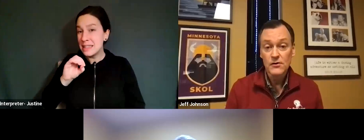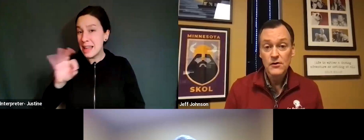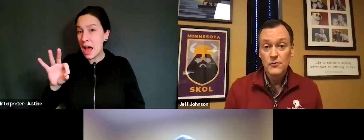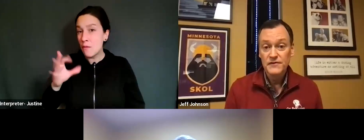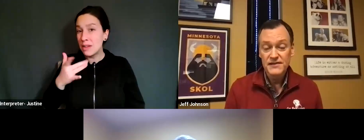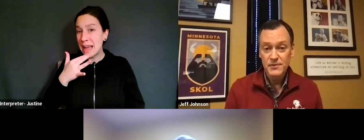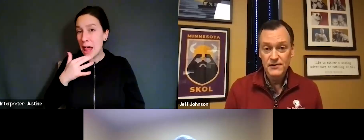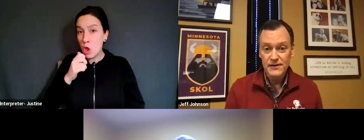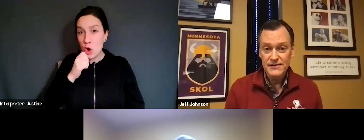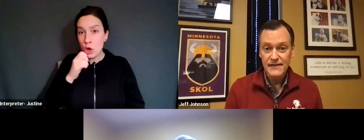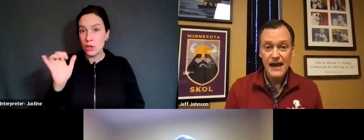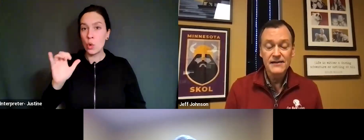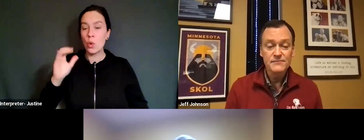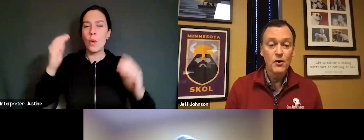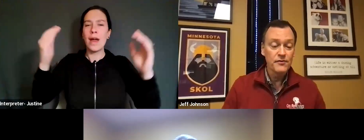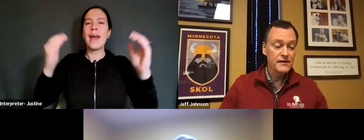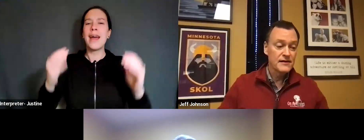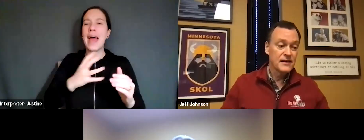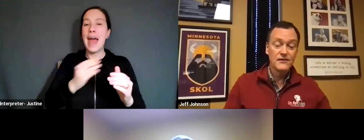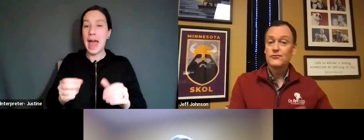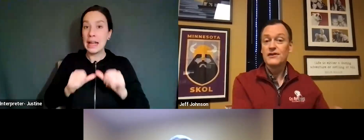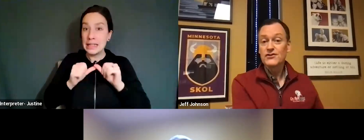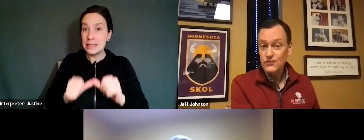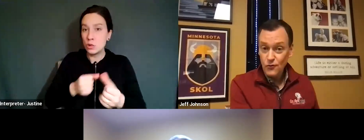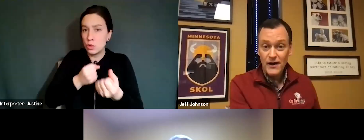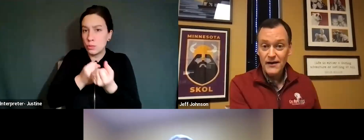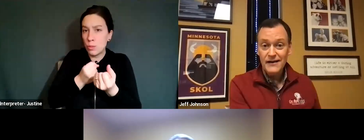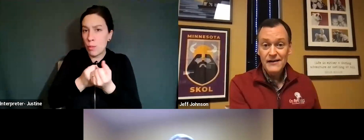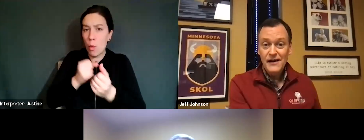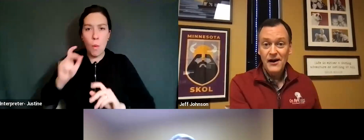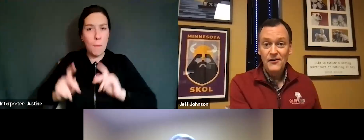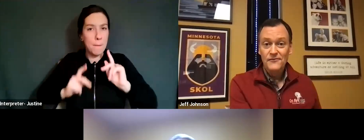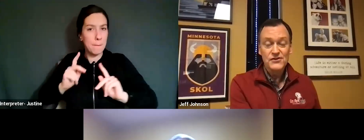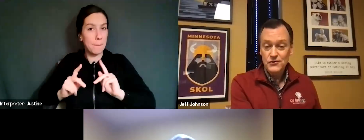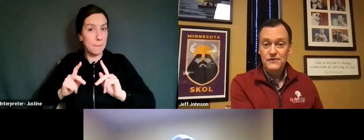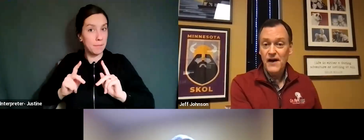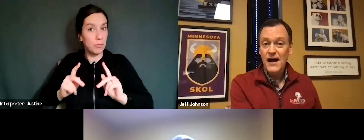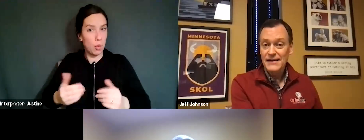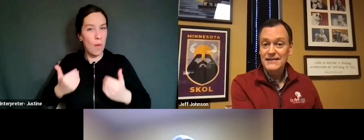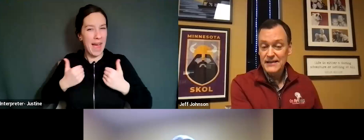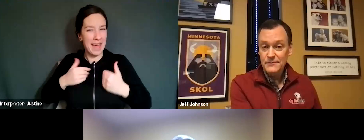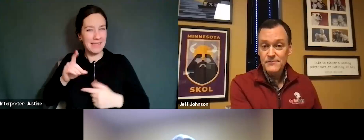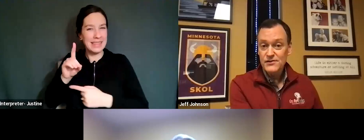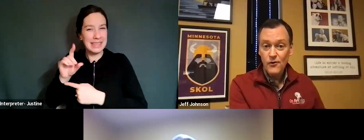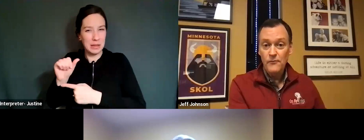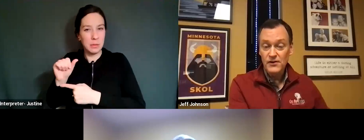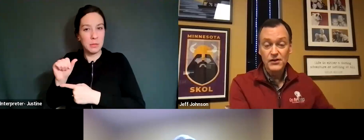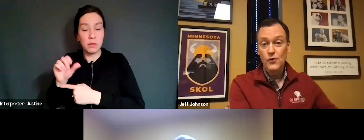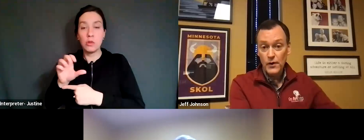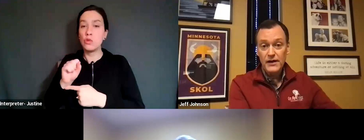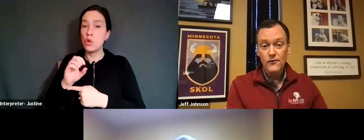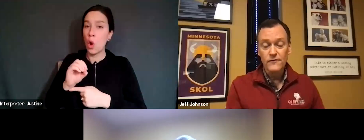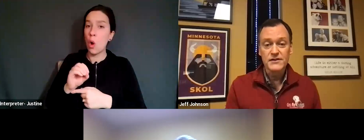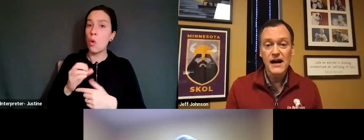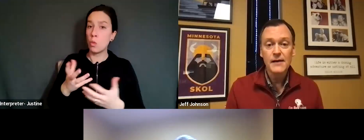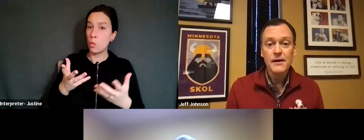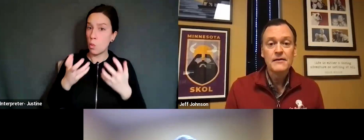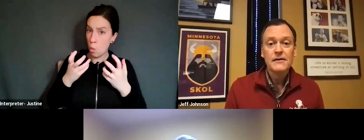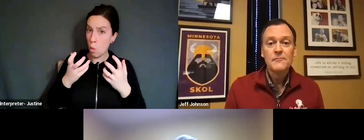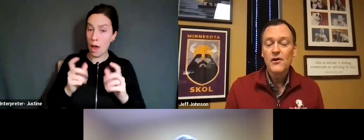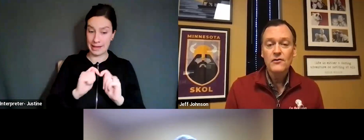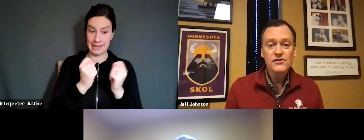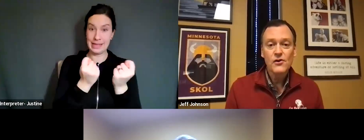people with disabilities. And that is both in the traditional way of certifying teams, so hopefully growing over